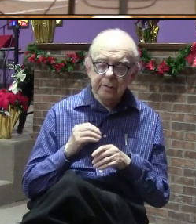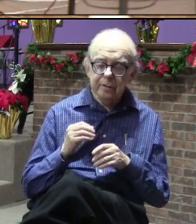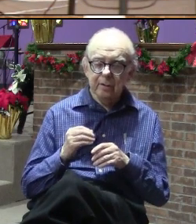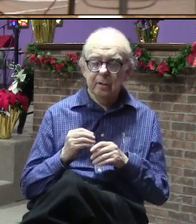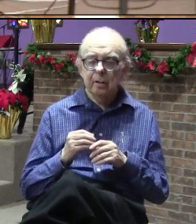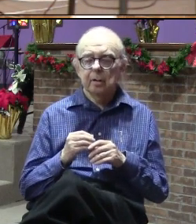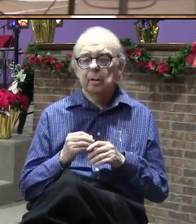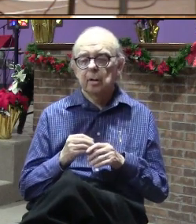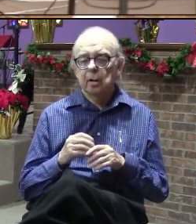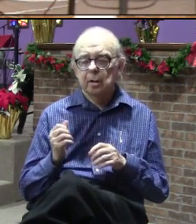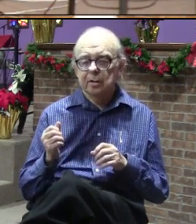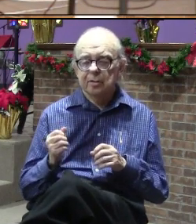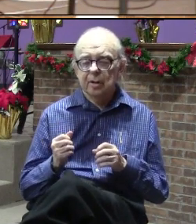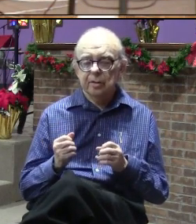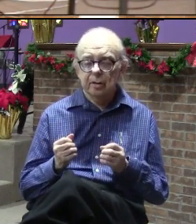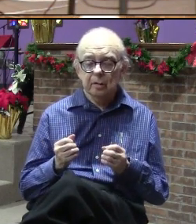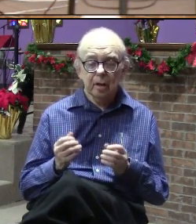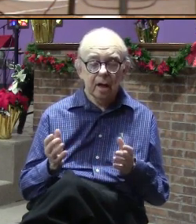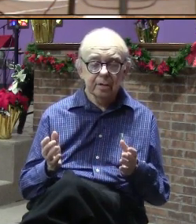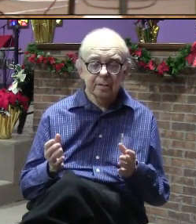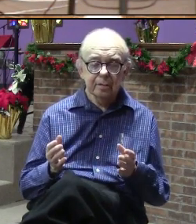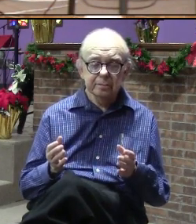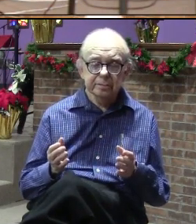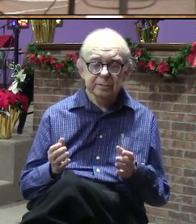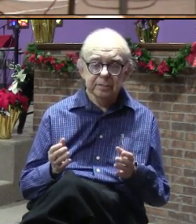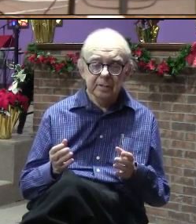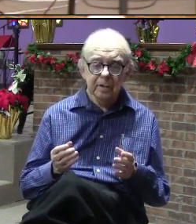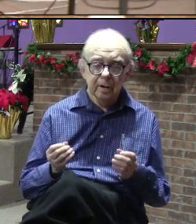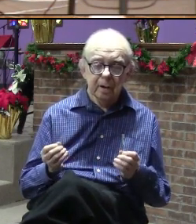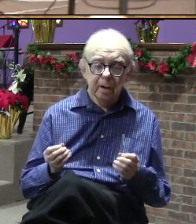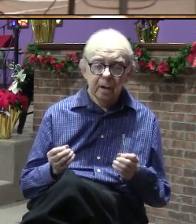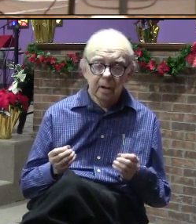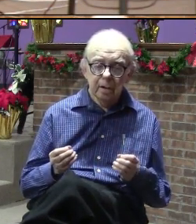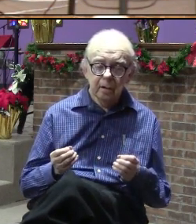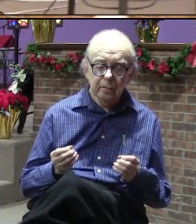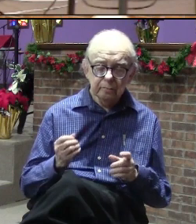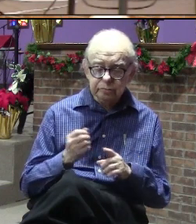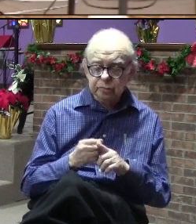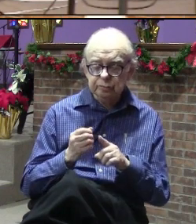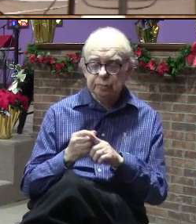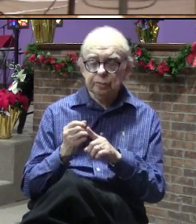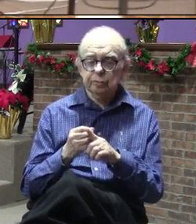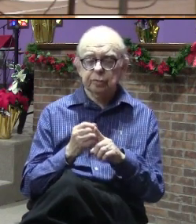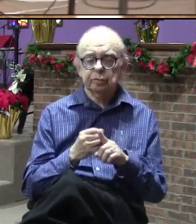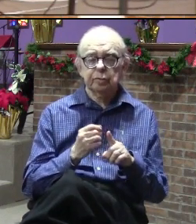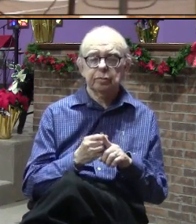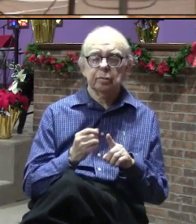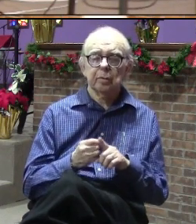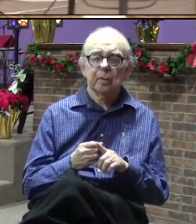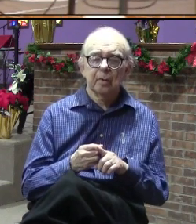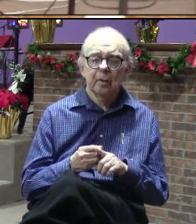And it takes a lot of bombardment,